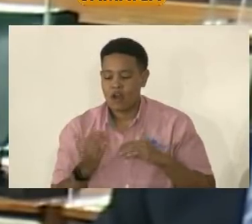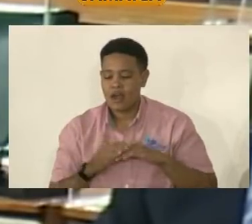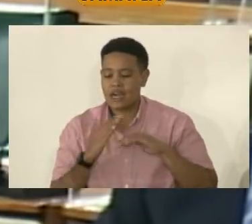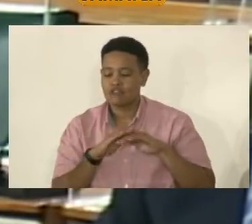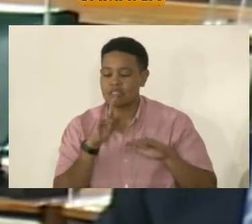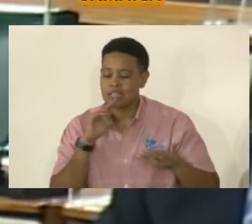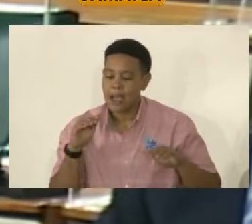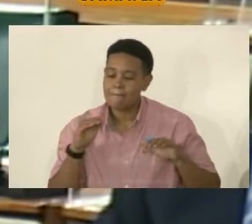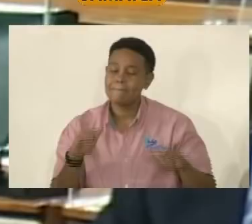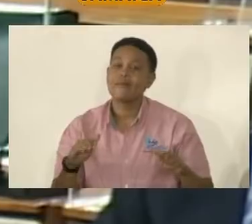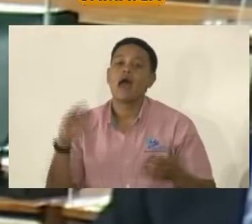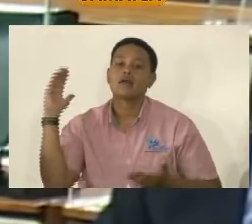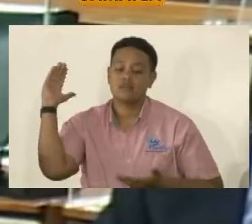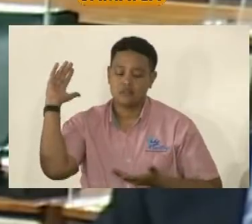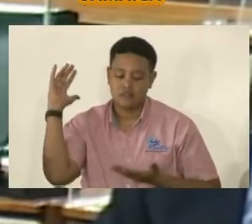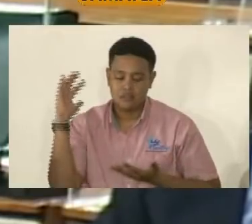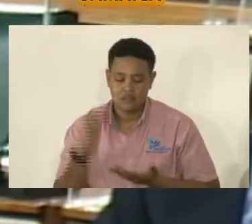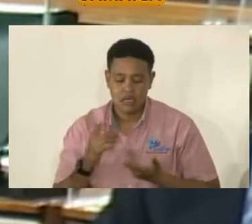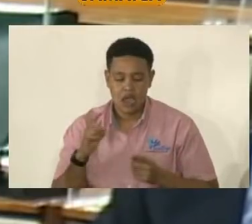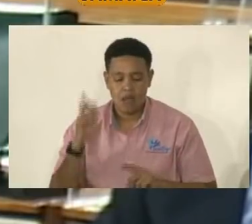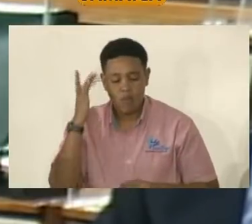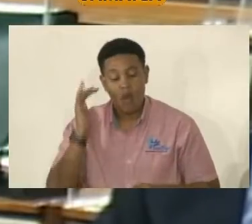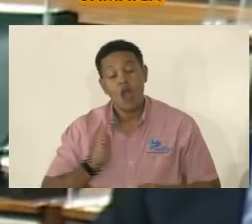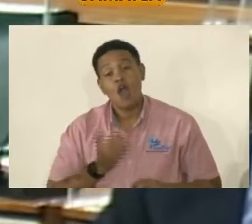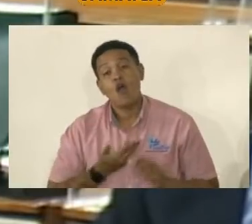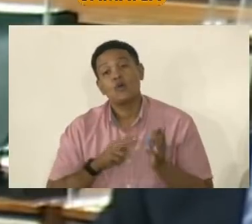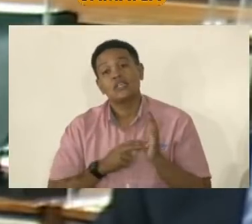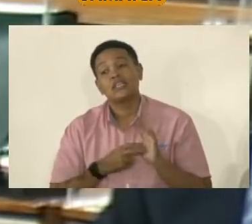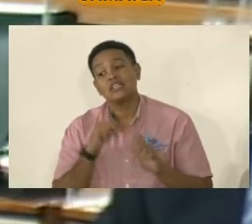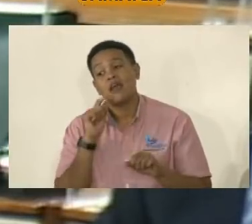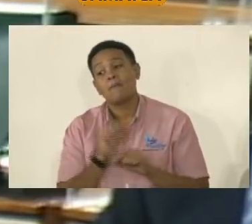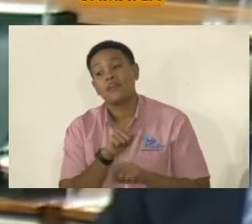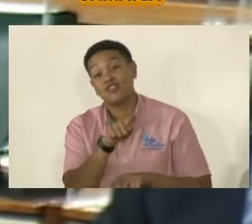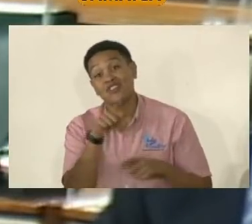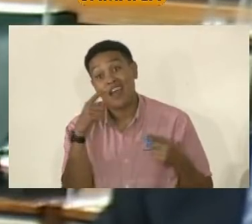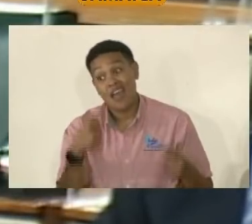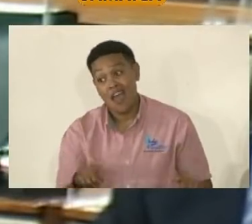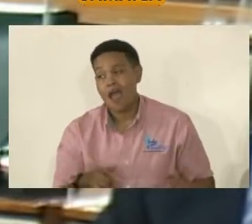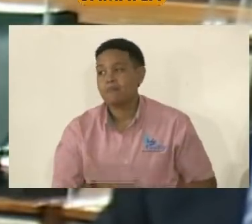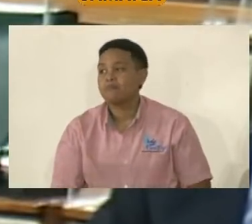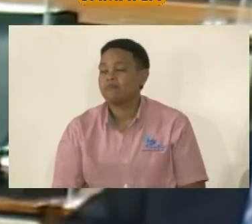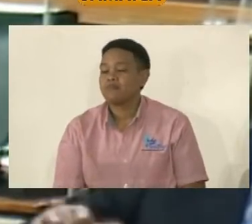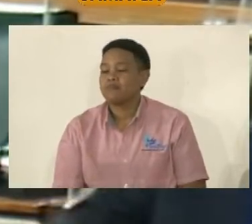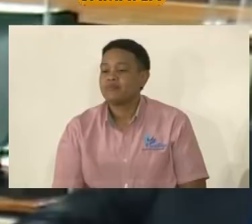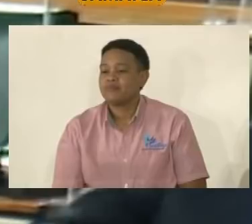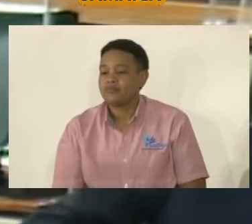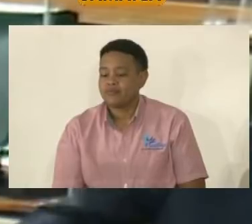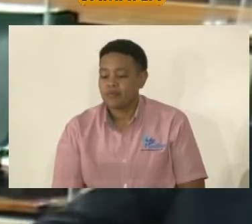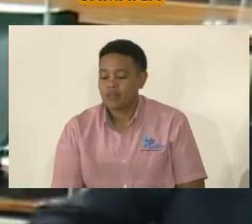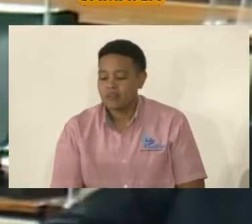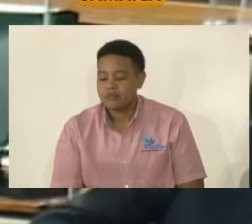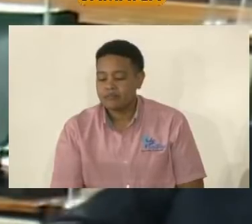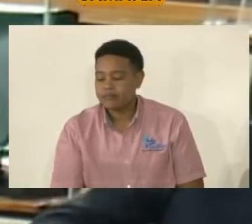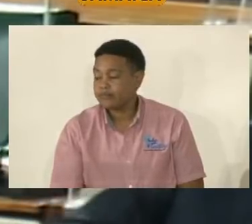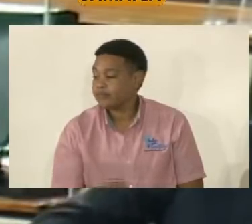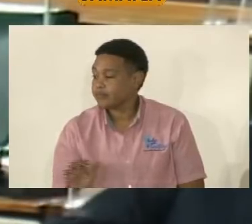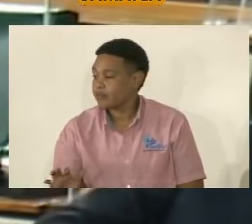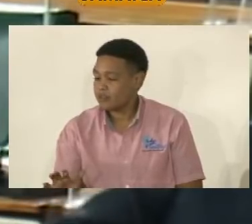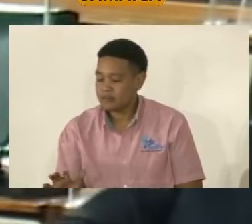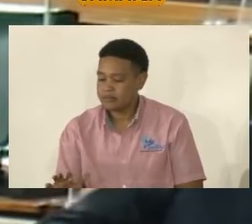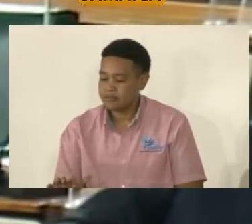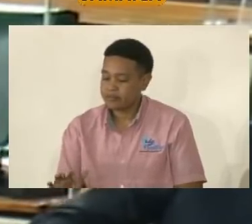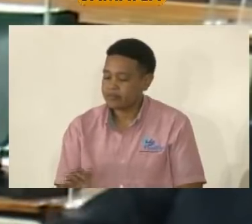back down, because it is our intention to ensure that that is done. But I'm making it clear,